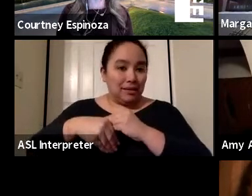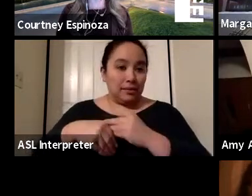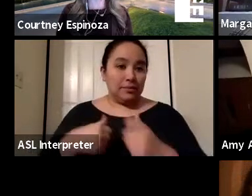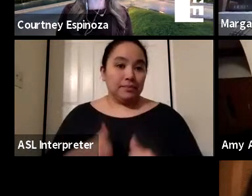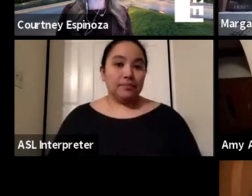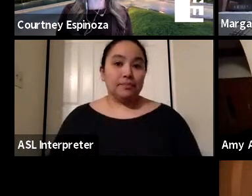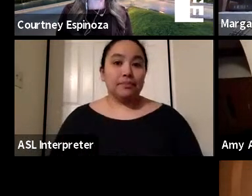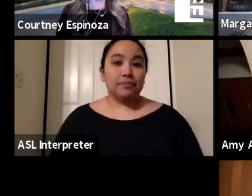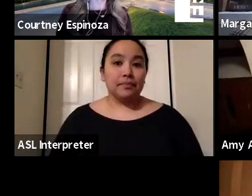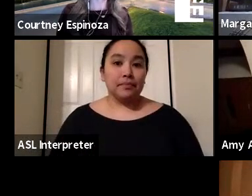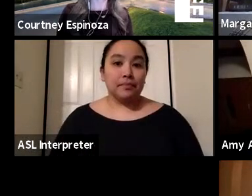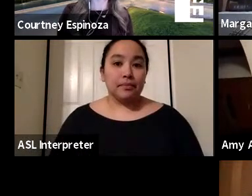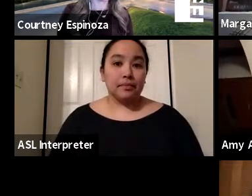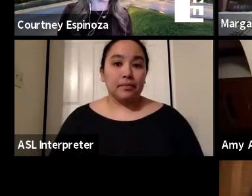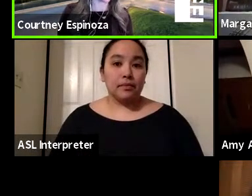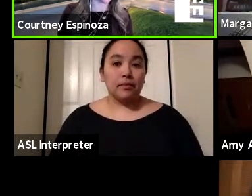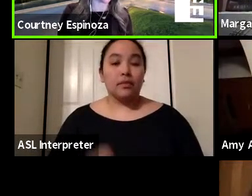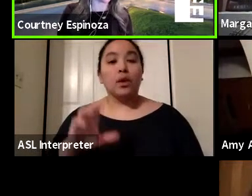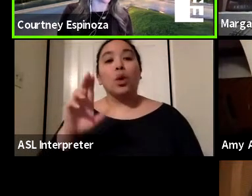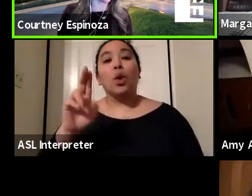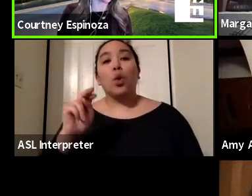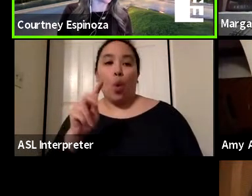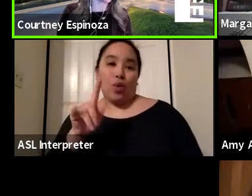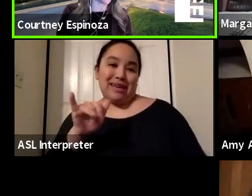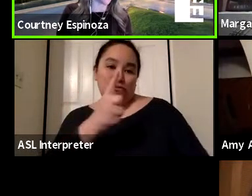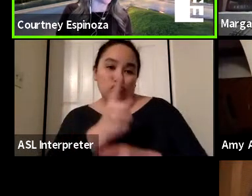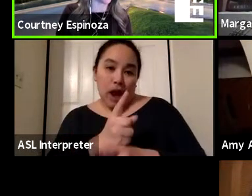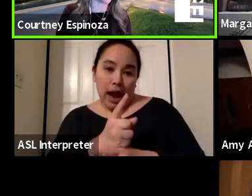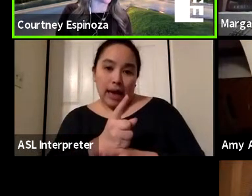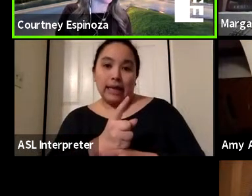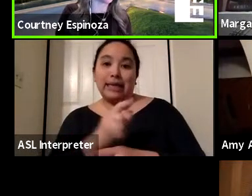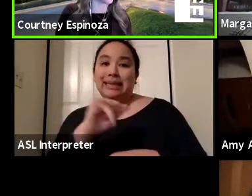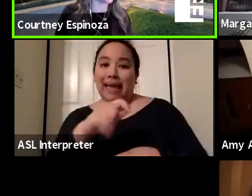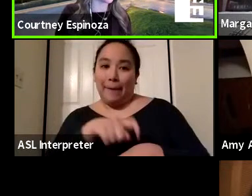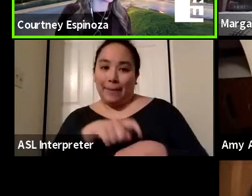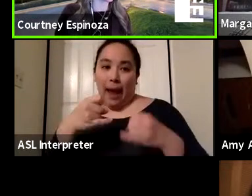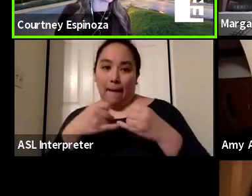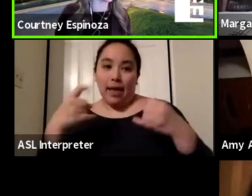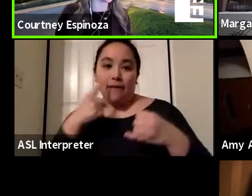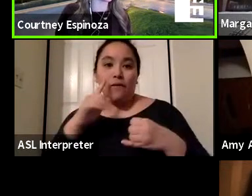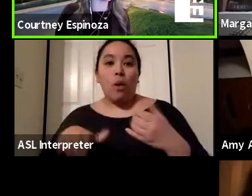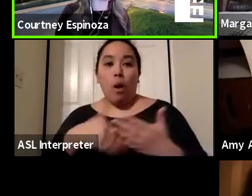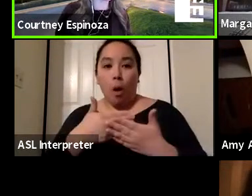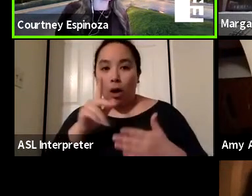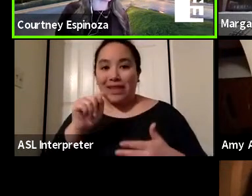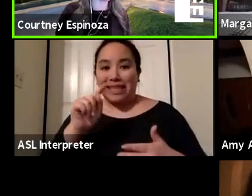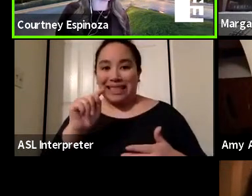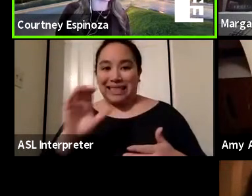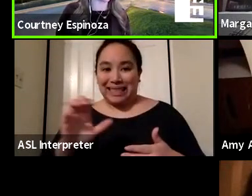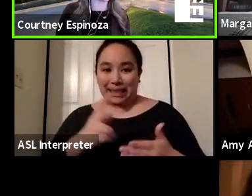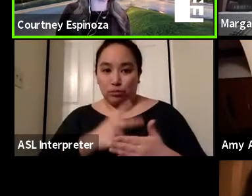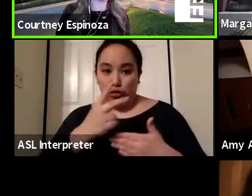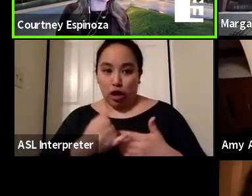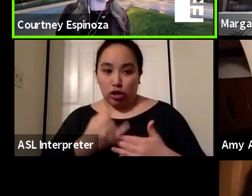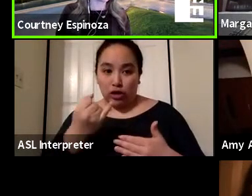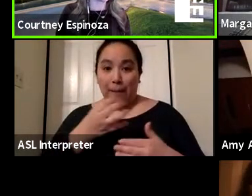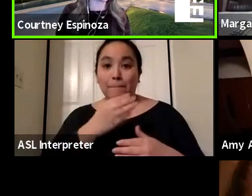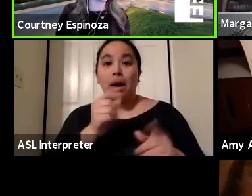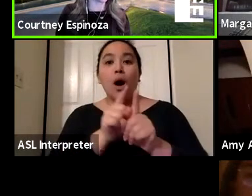contract. That's correct. They are on the same timeline as all of the TCC projects, but the hope is to kind